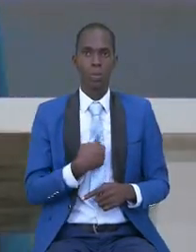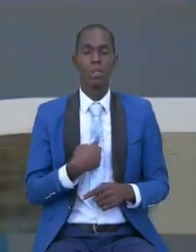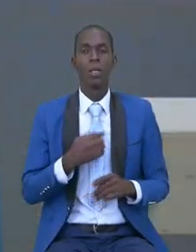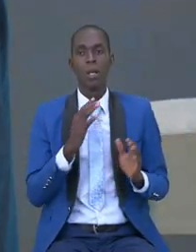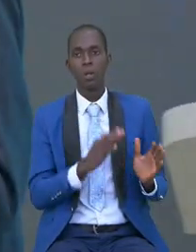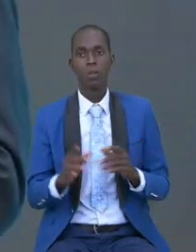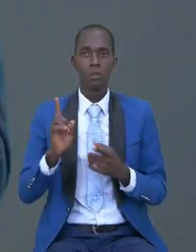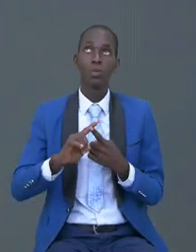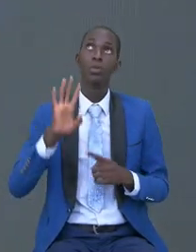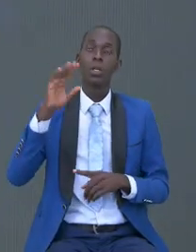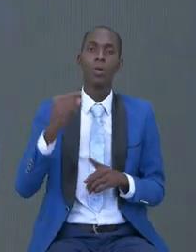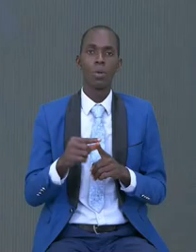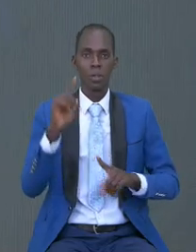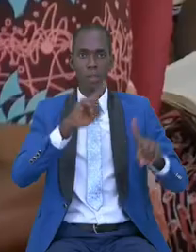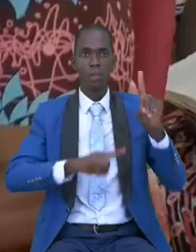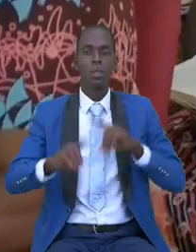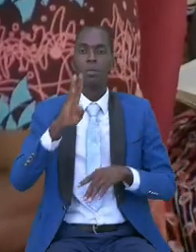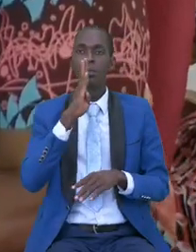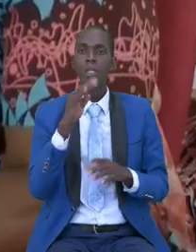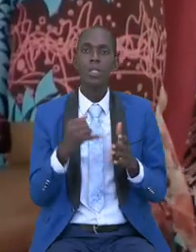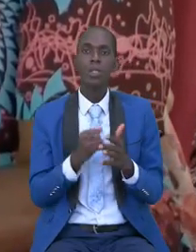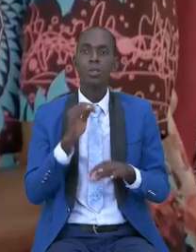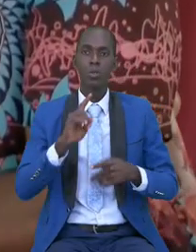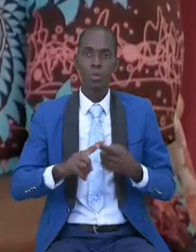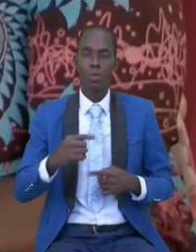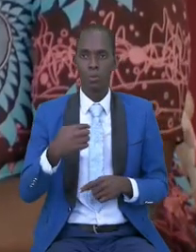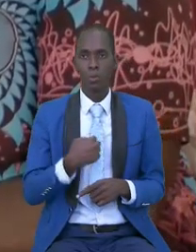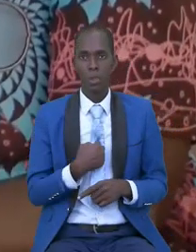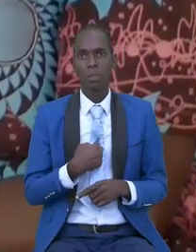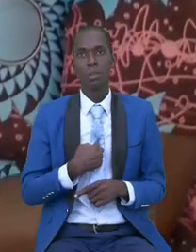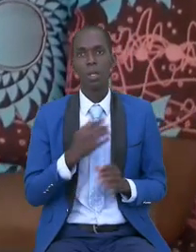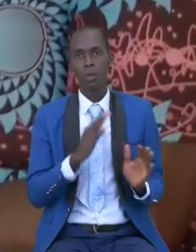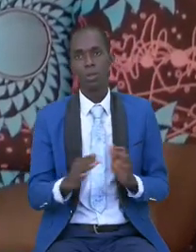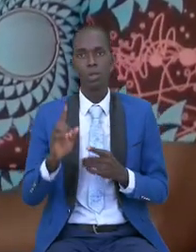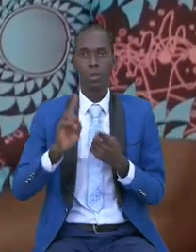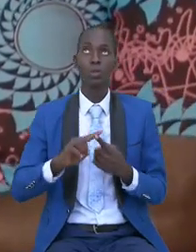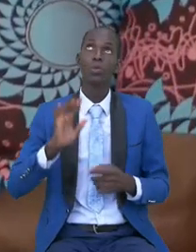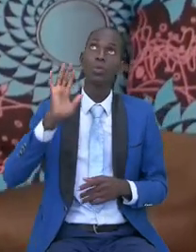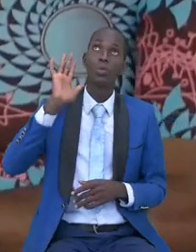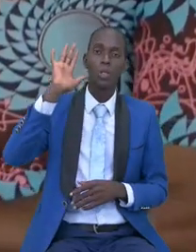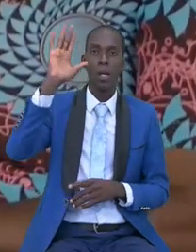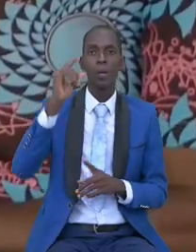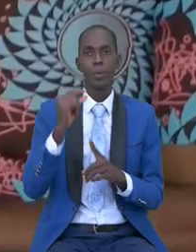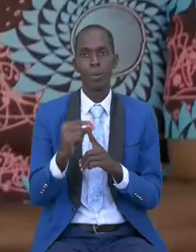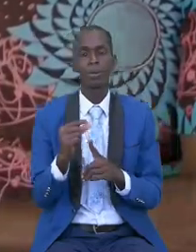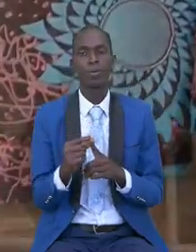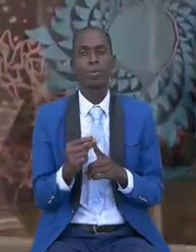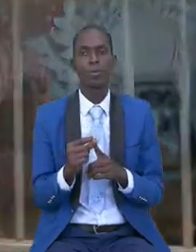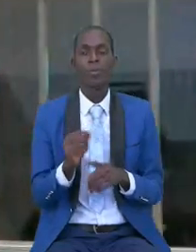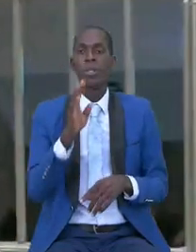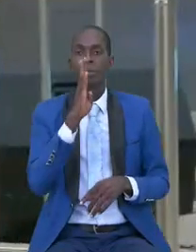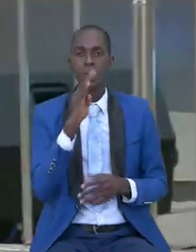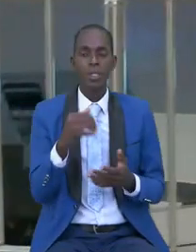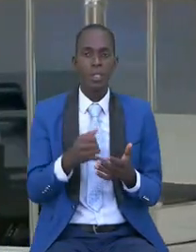to thy word. Can you say that with me? Be it unto me according to thy word. Say that